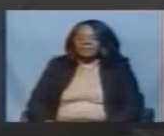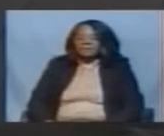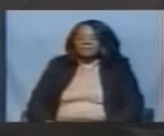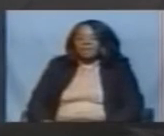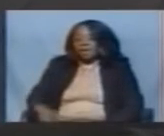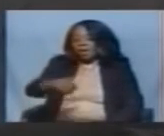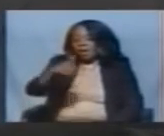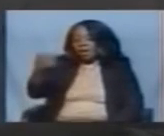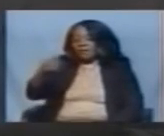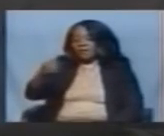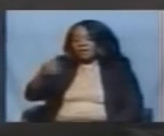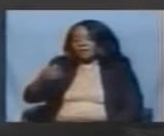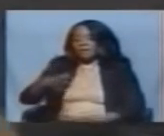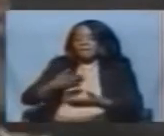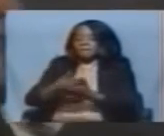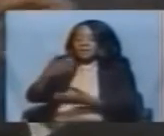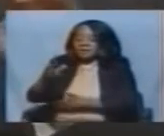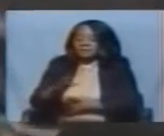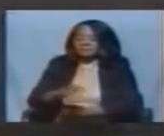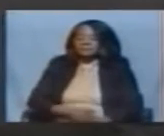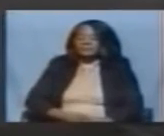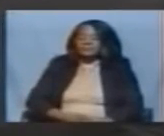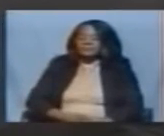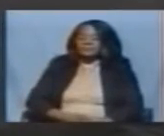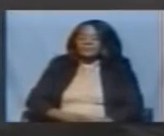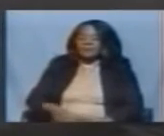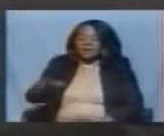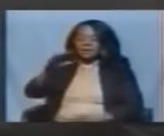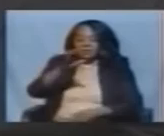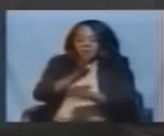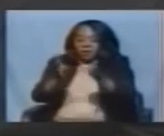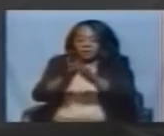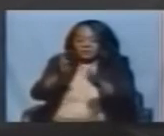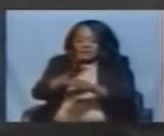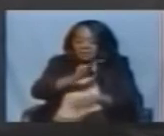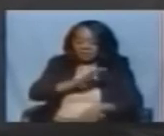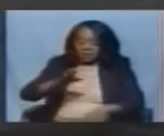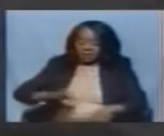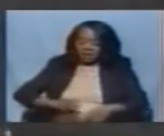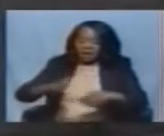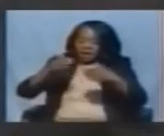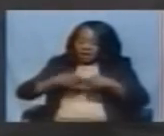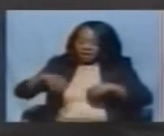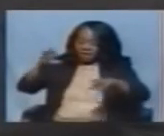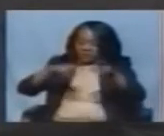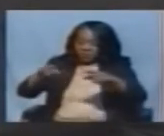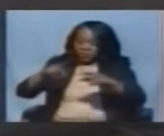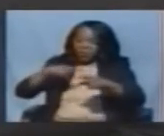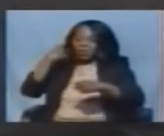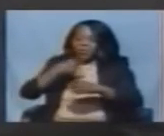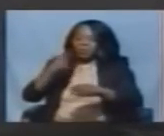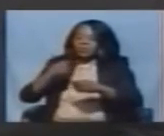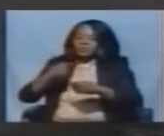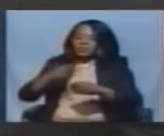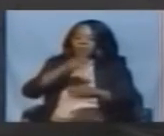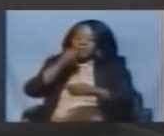where a construction company is very crafty, because these people have got people that do tenders for them, and they hide things in there. It would say something